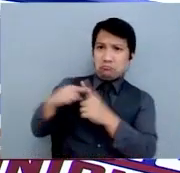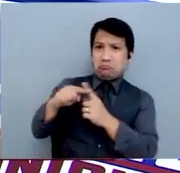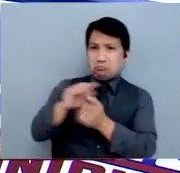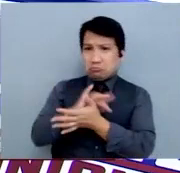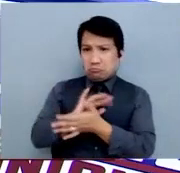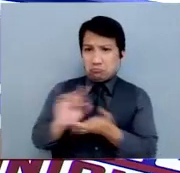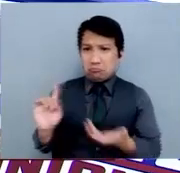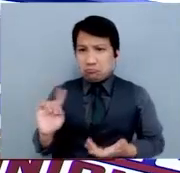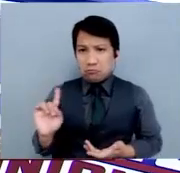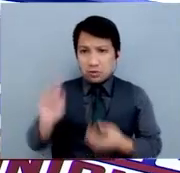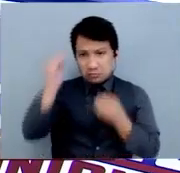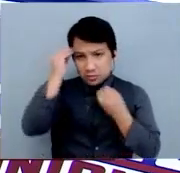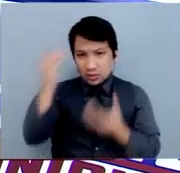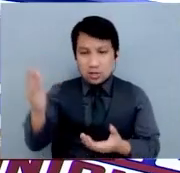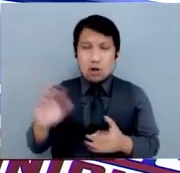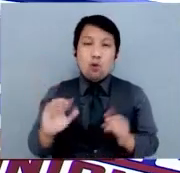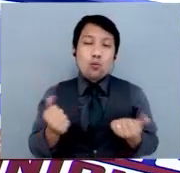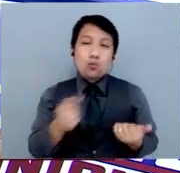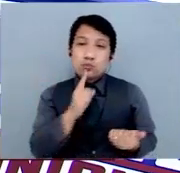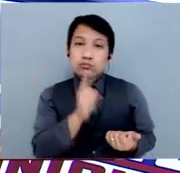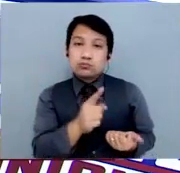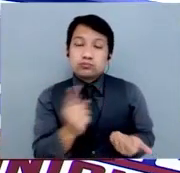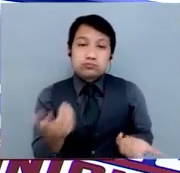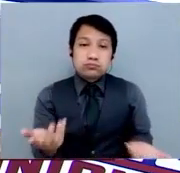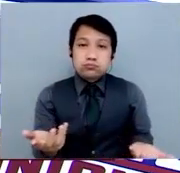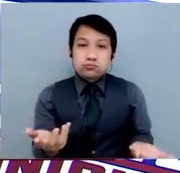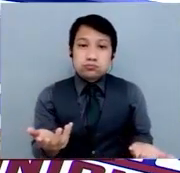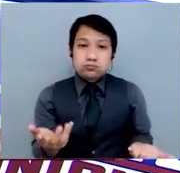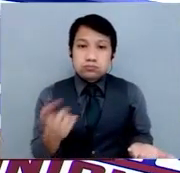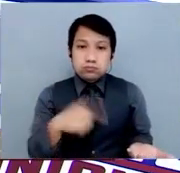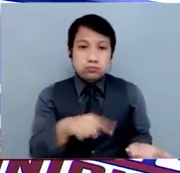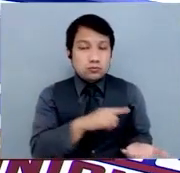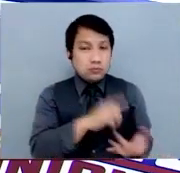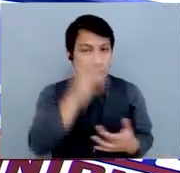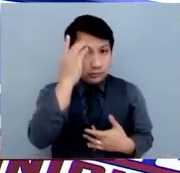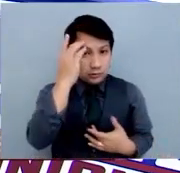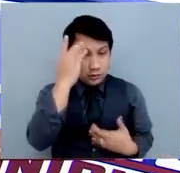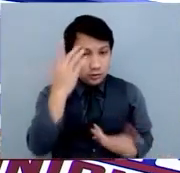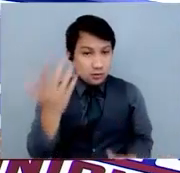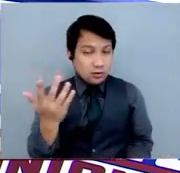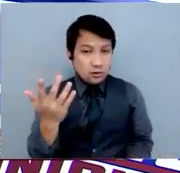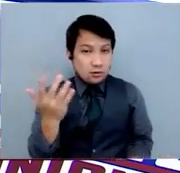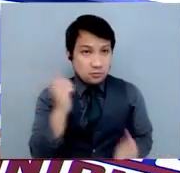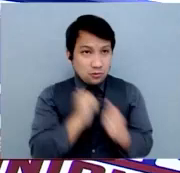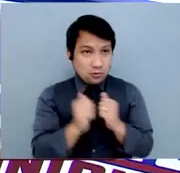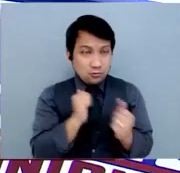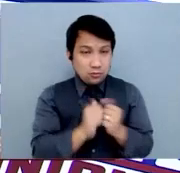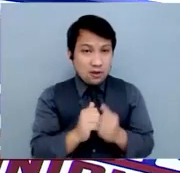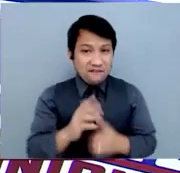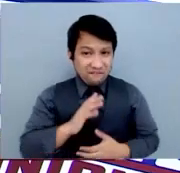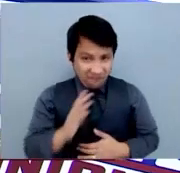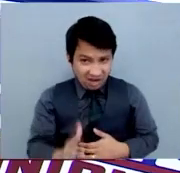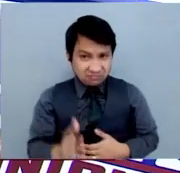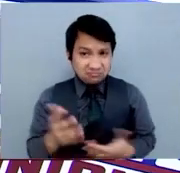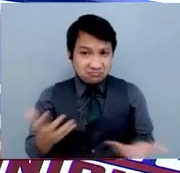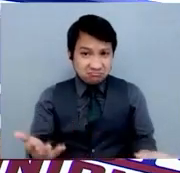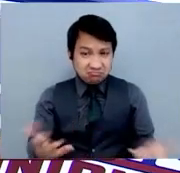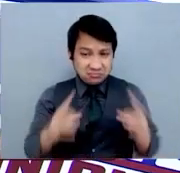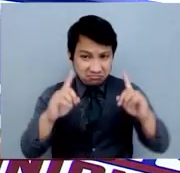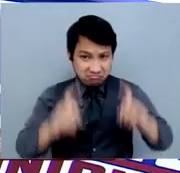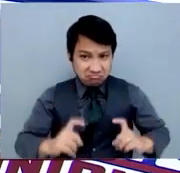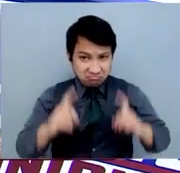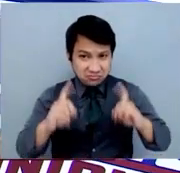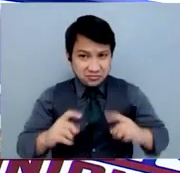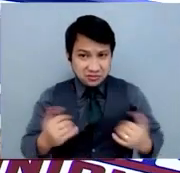you advise people who want to know whether they're sick or not? Is it worth a trip to a testing center at this